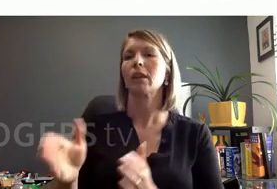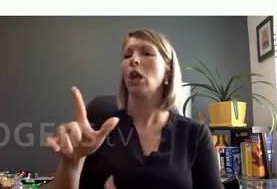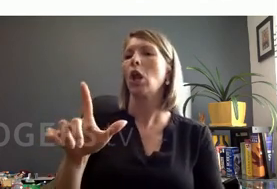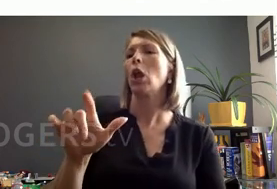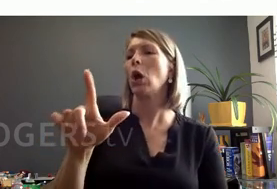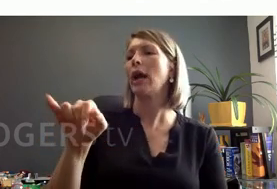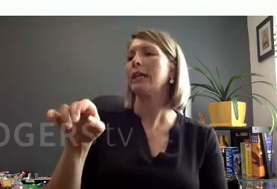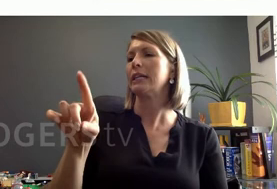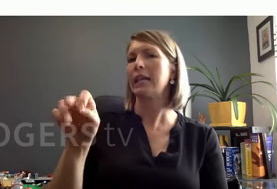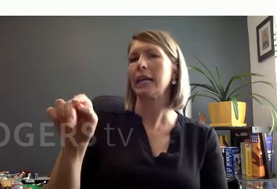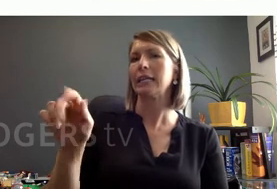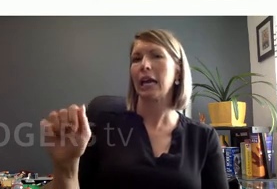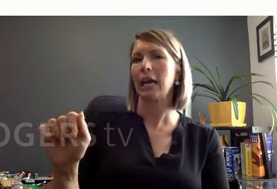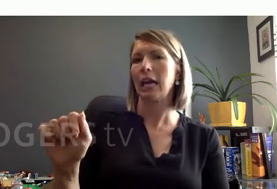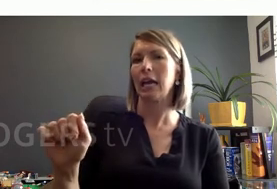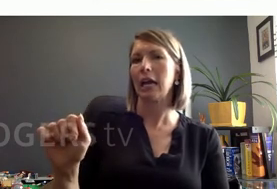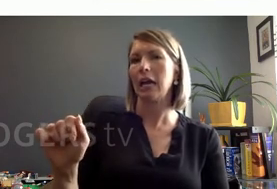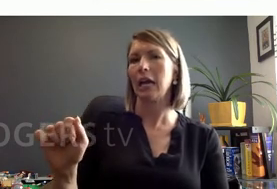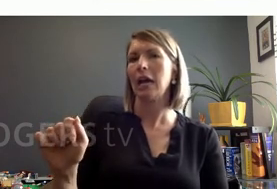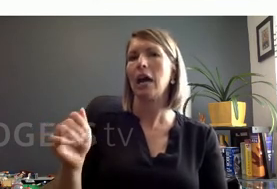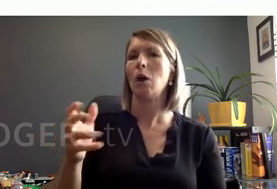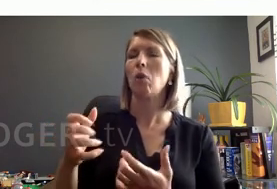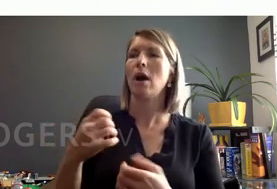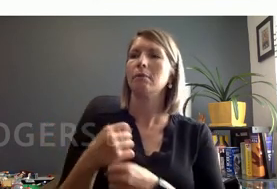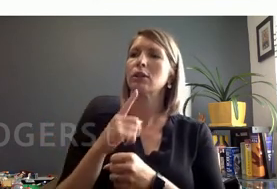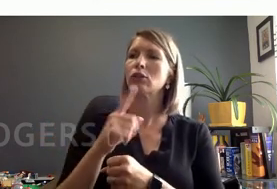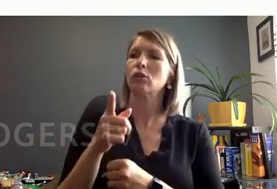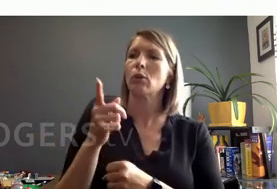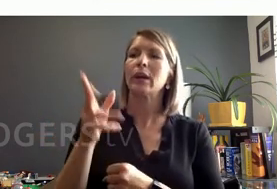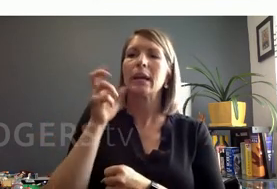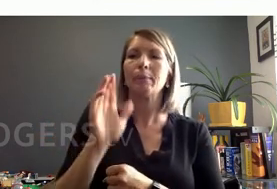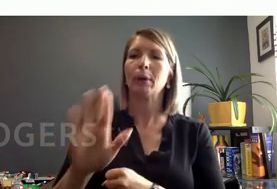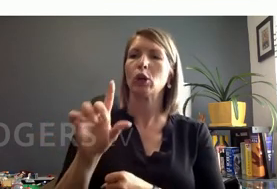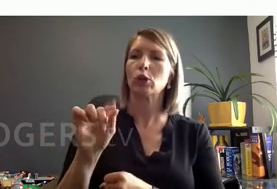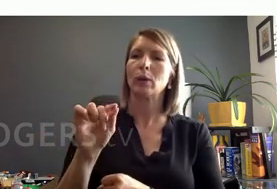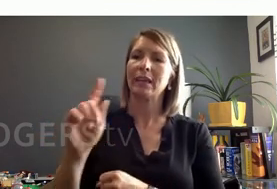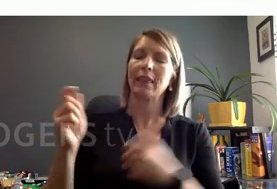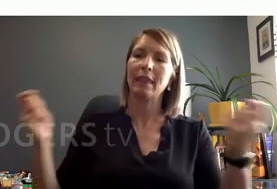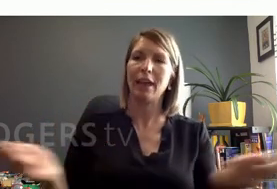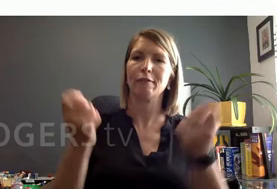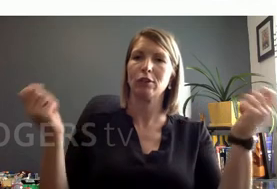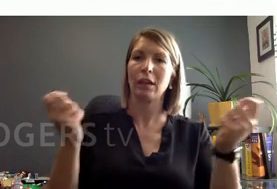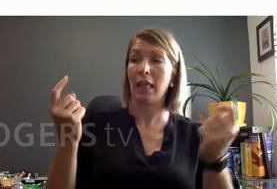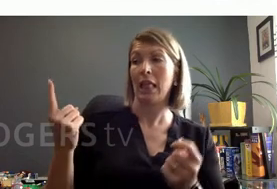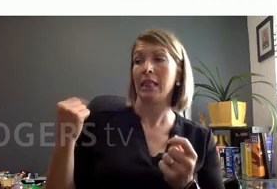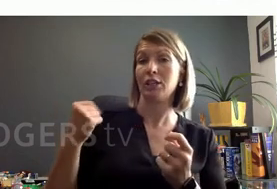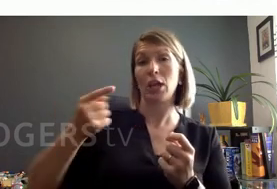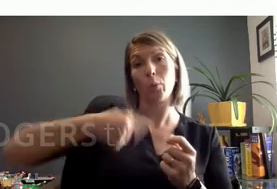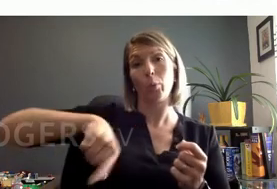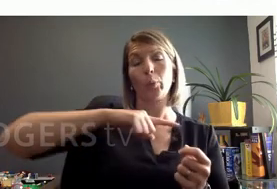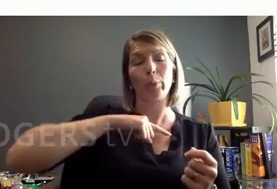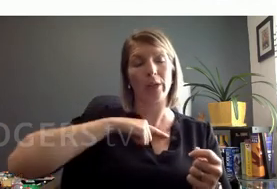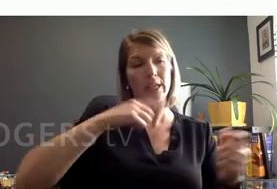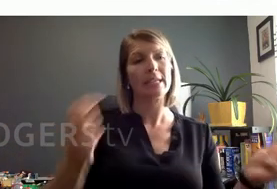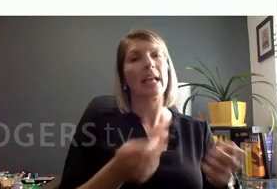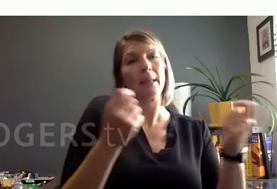your 20th anniversary. That's quite a milestone. So last year, Sharing a Culture celebrated that amazing milestone. And what have you